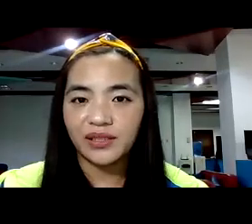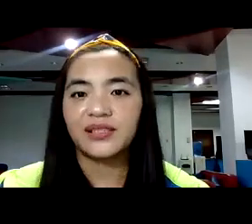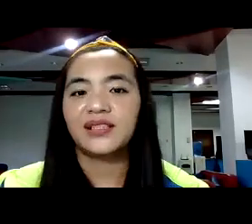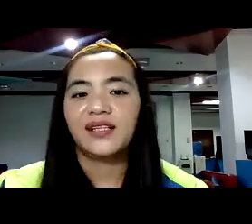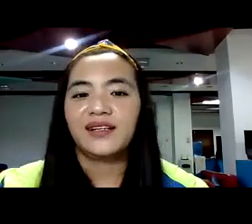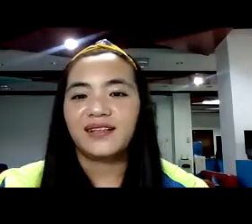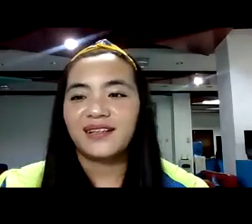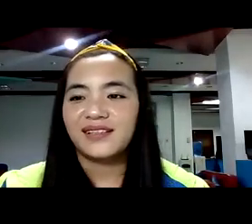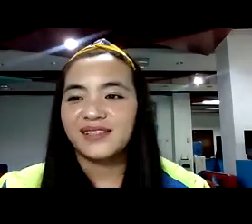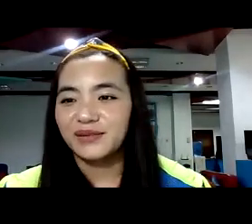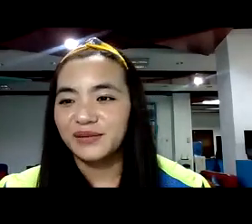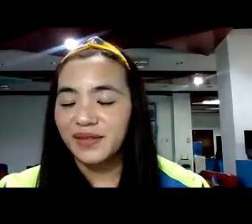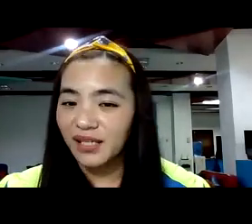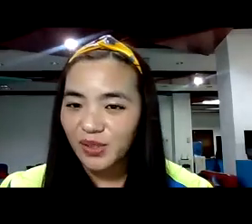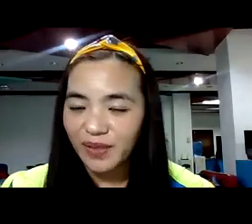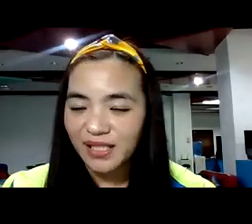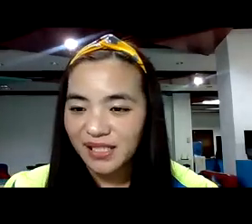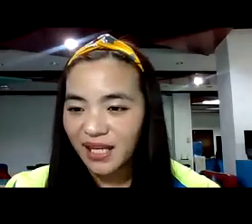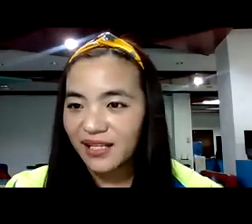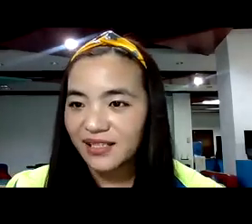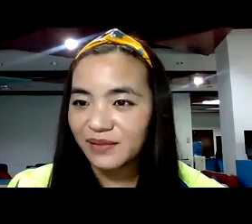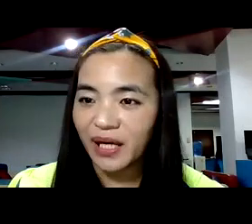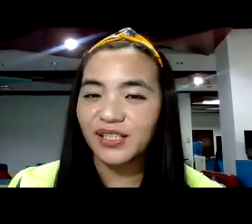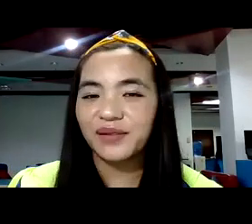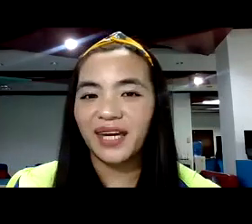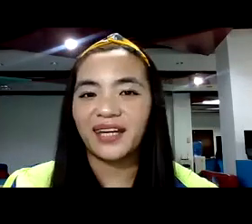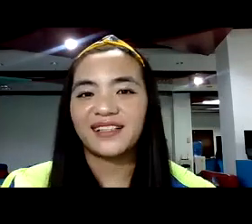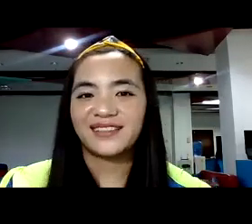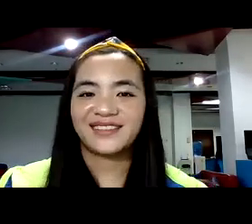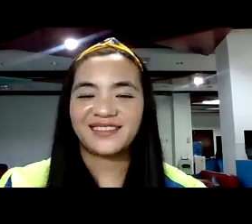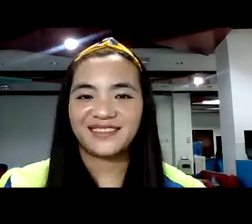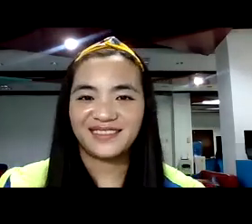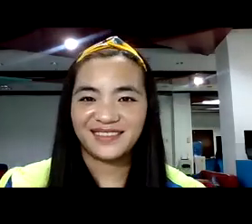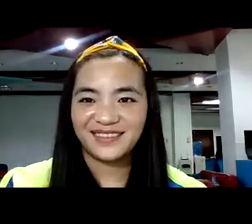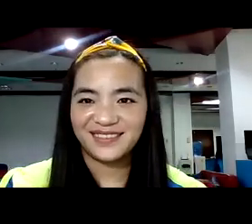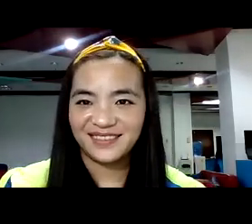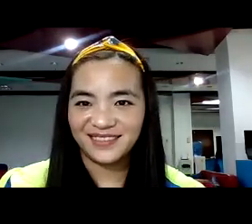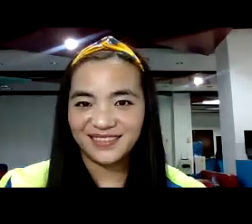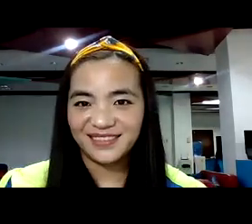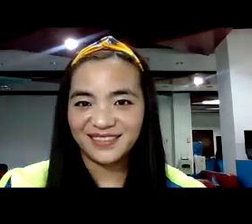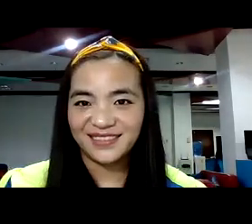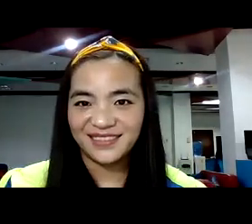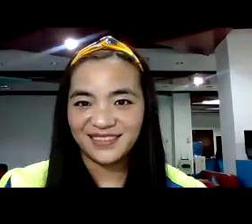Q&A button. Okay, so thank you so much and back to you, Kate.